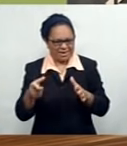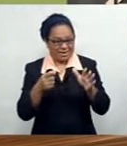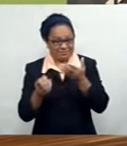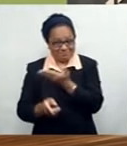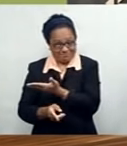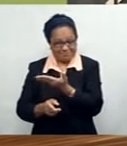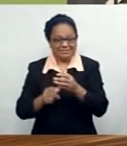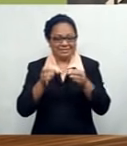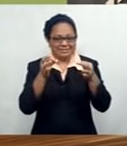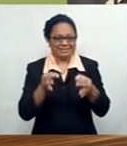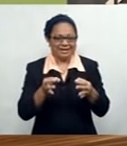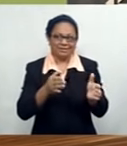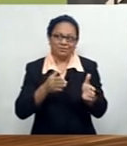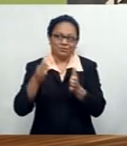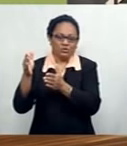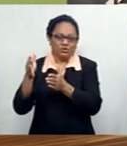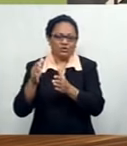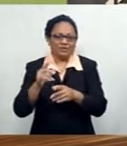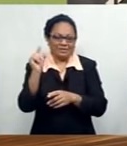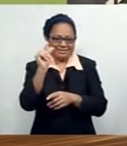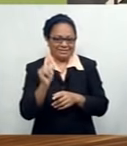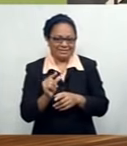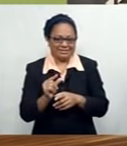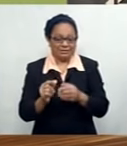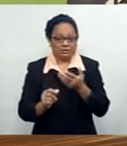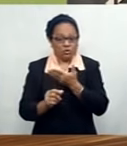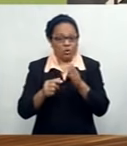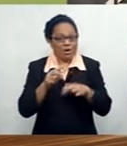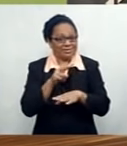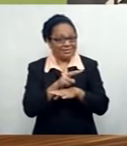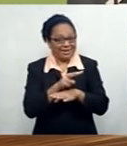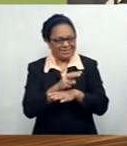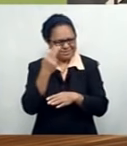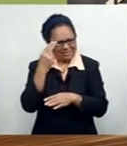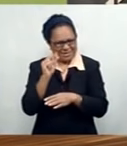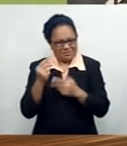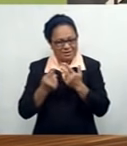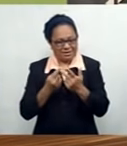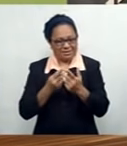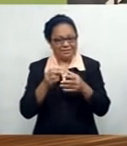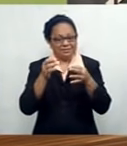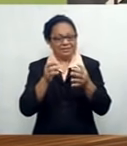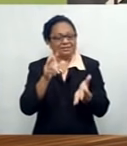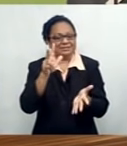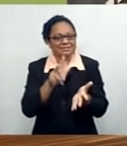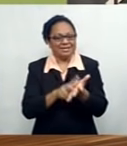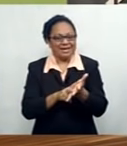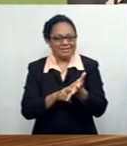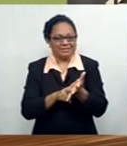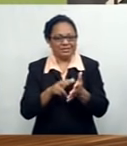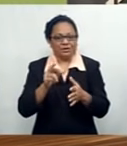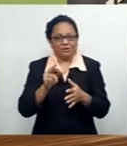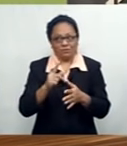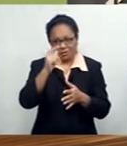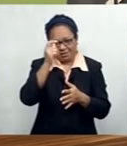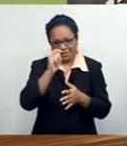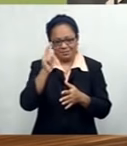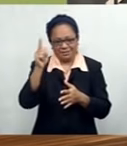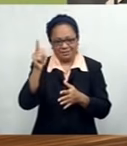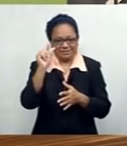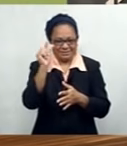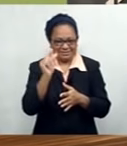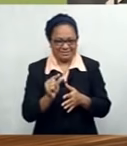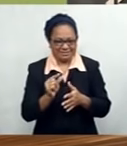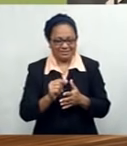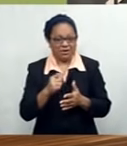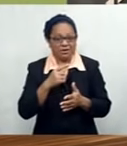Italy. The tank recently signed a 1-year deal with Italian club Zebre, coming as a surprise for many fans who had hoped to